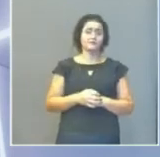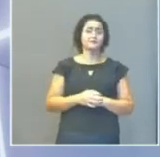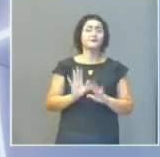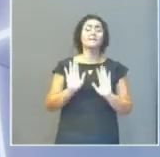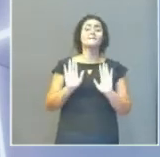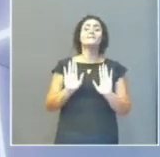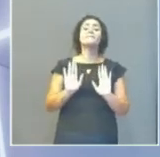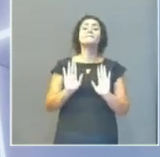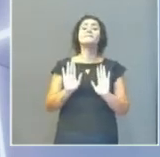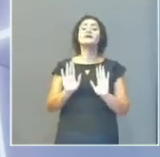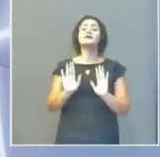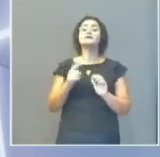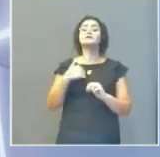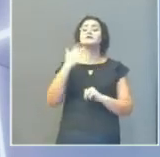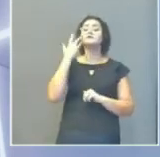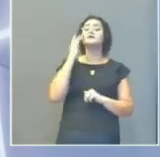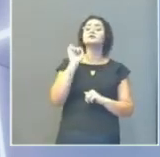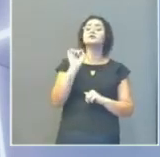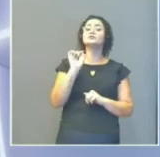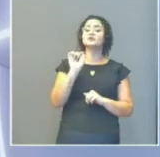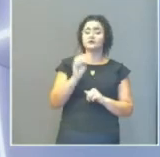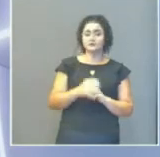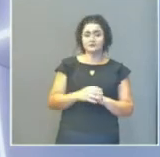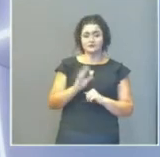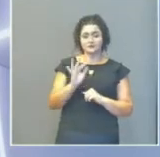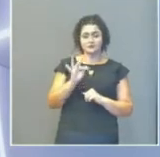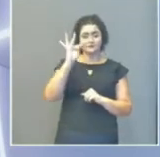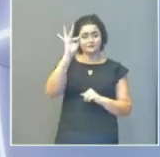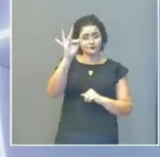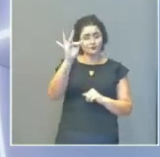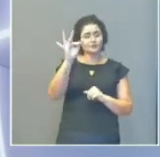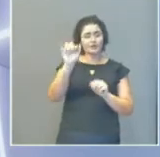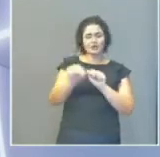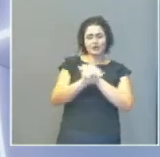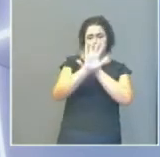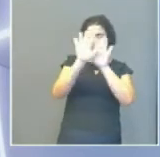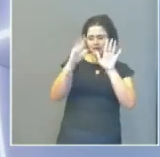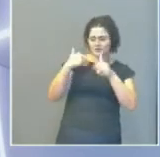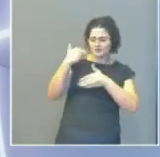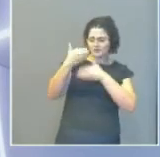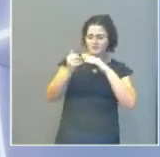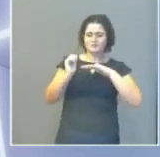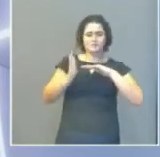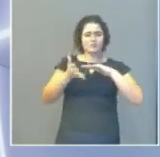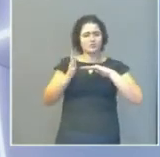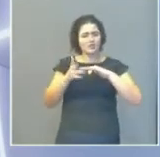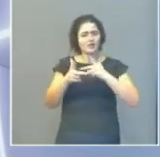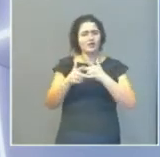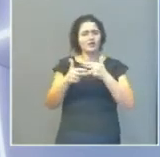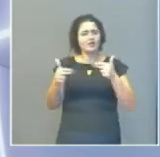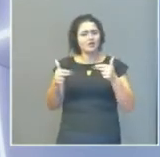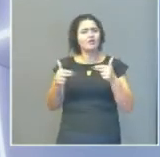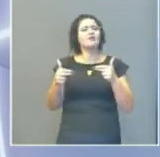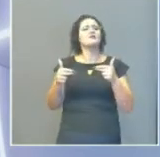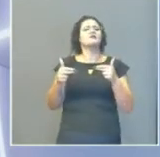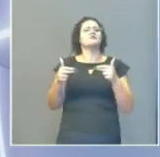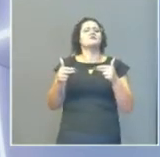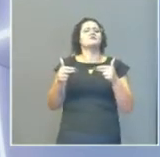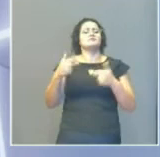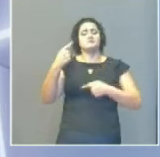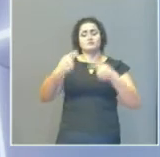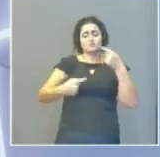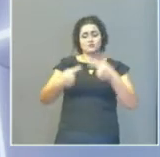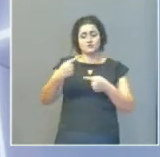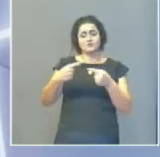an invention of enlightenment, renaissance, Western modernity, white politics. The future